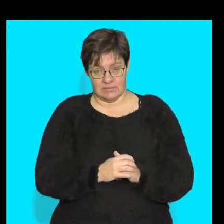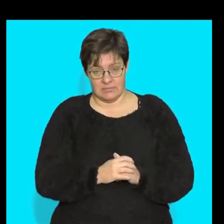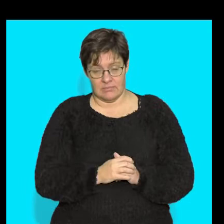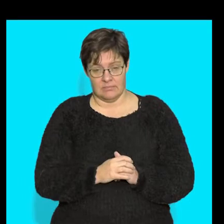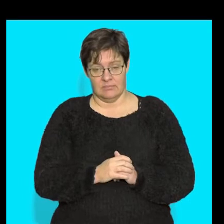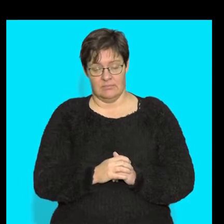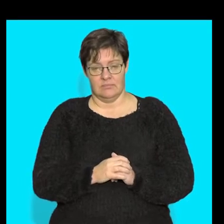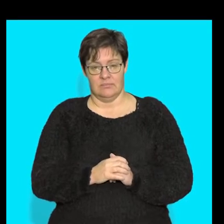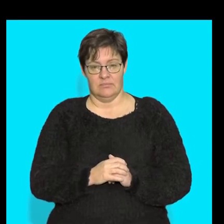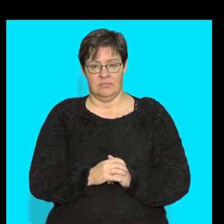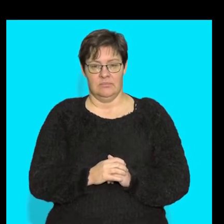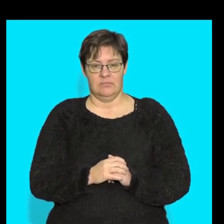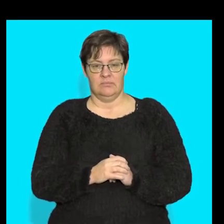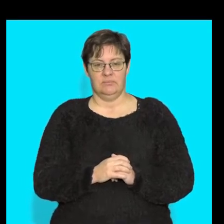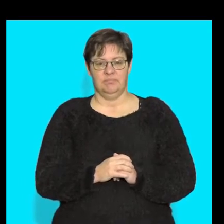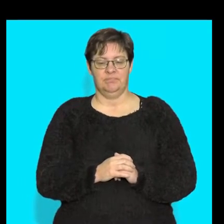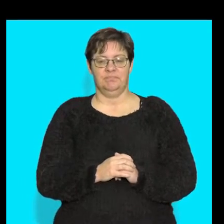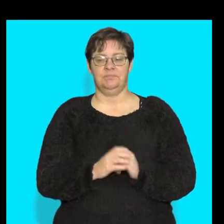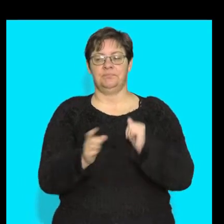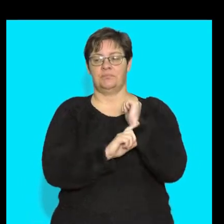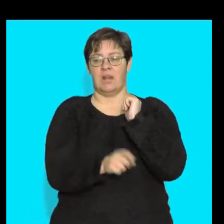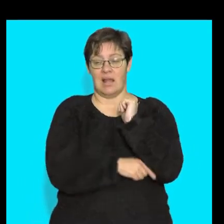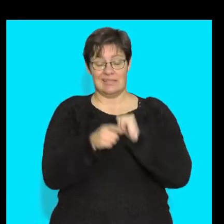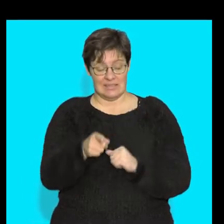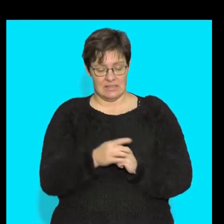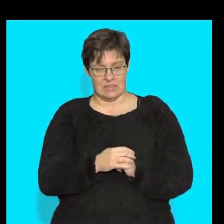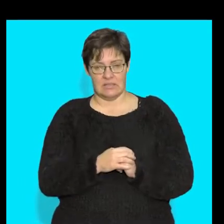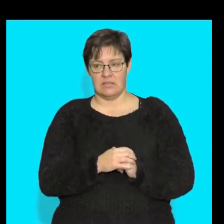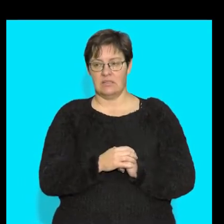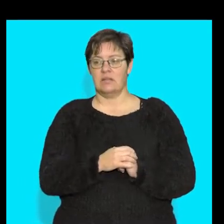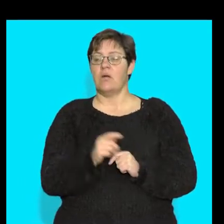10.8%. And then lastly, and this is on a